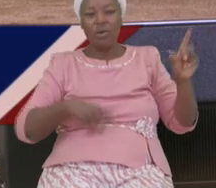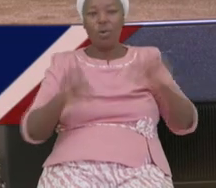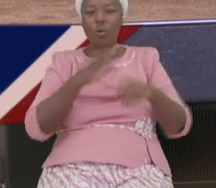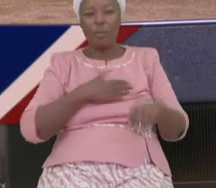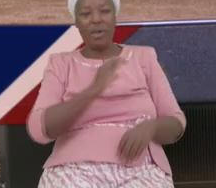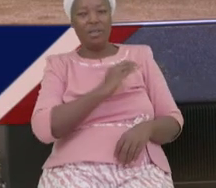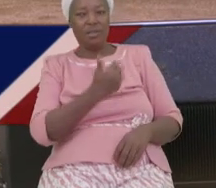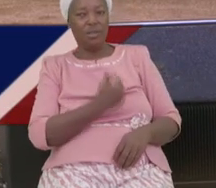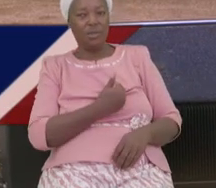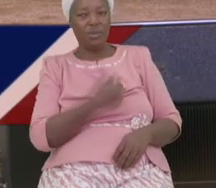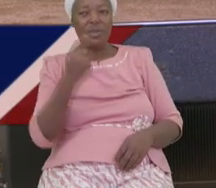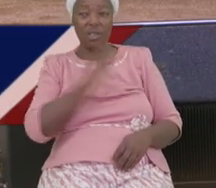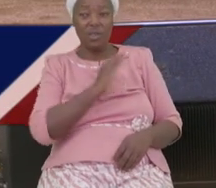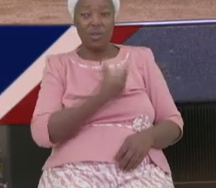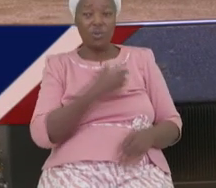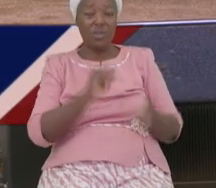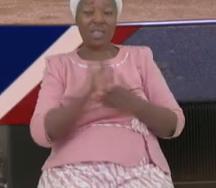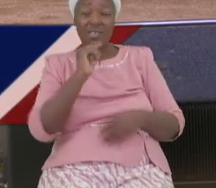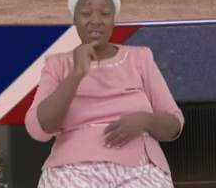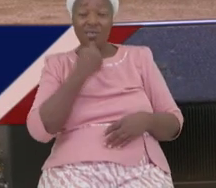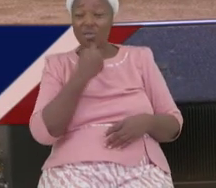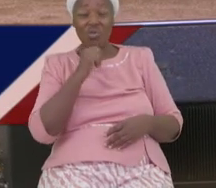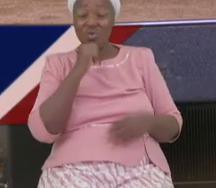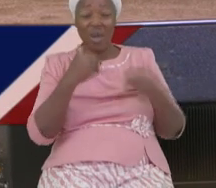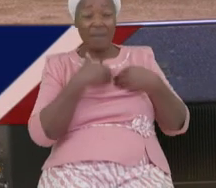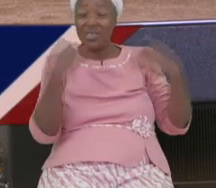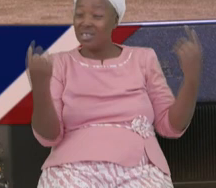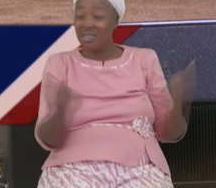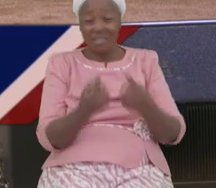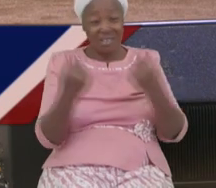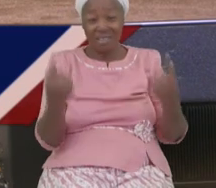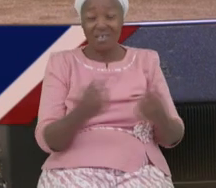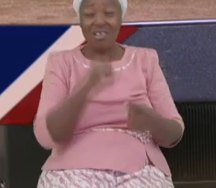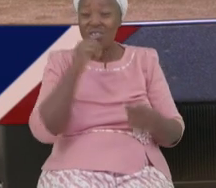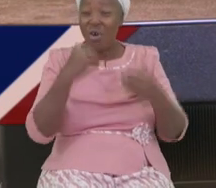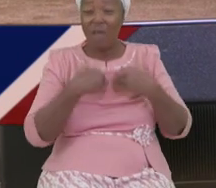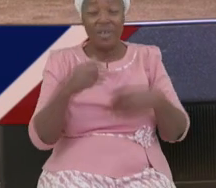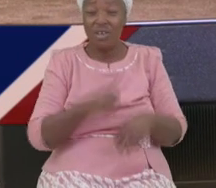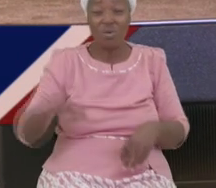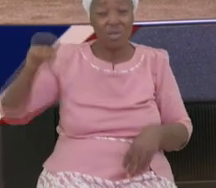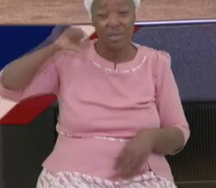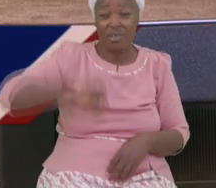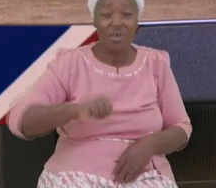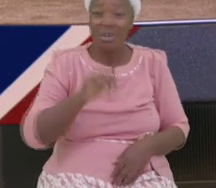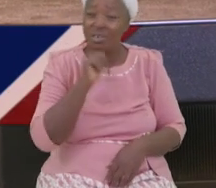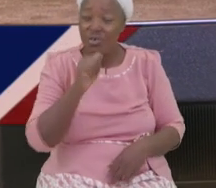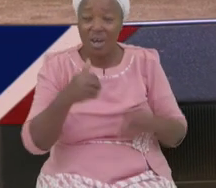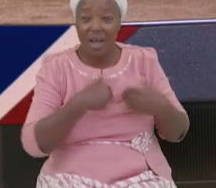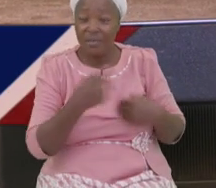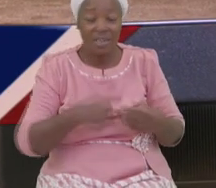soul that is pardoned, not having guilt, not having condemnation, not